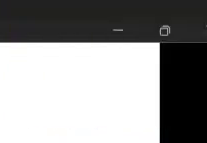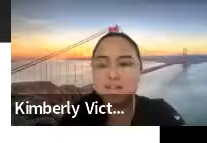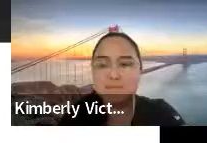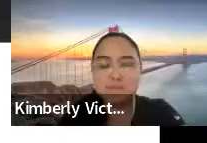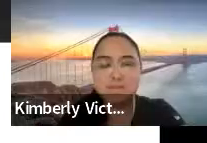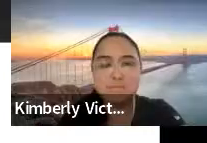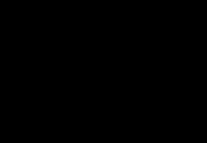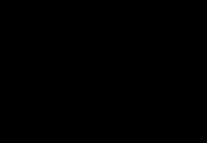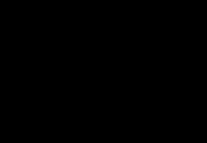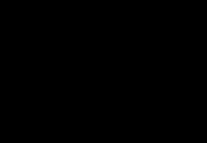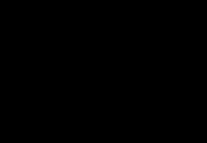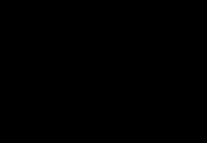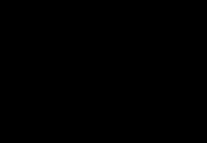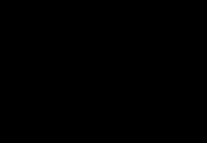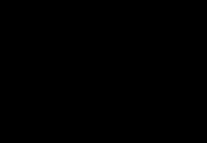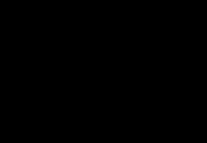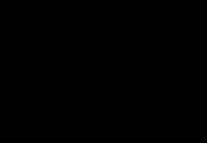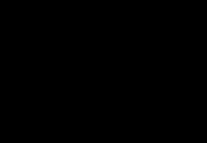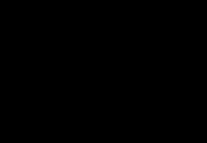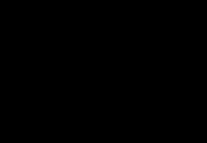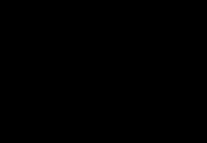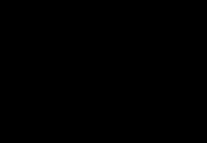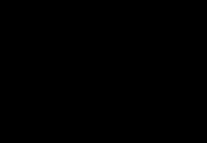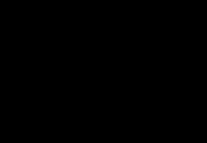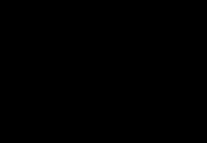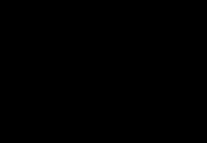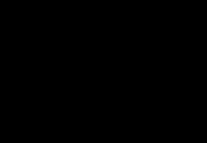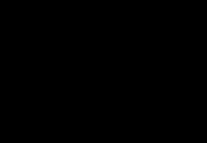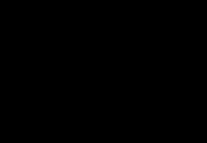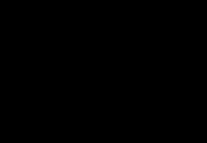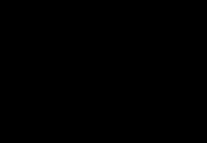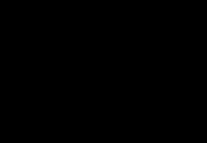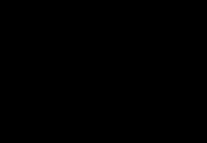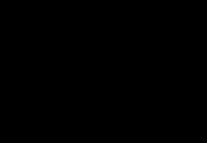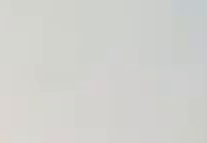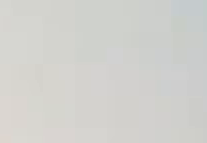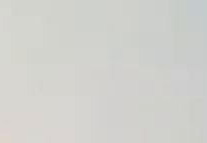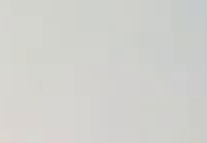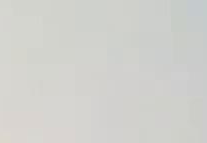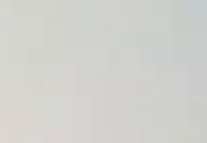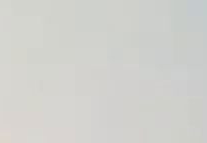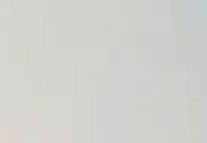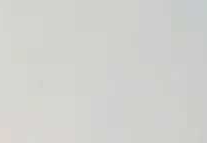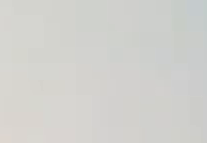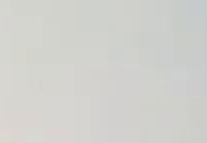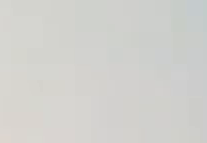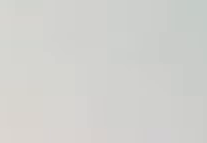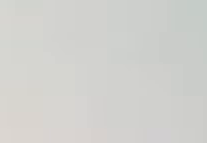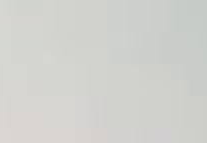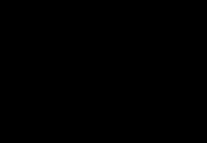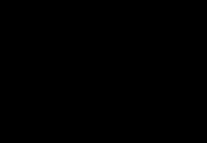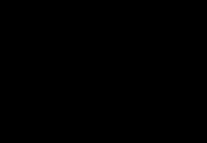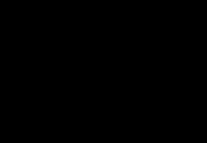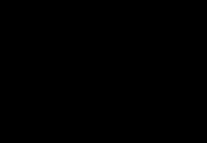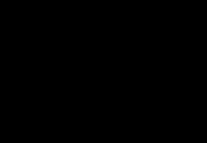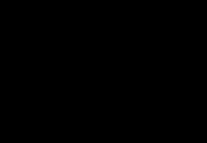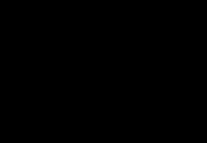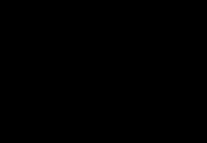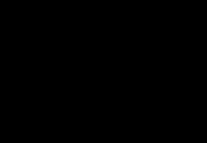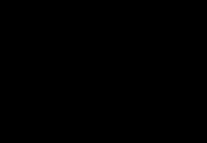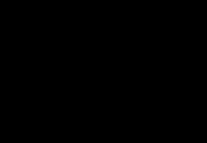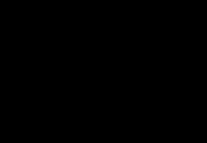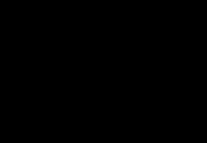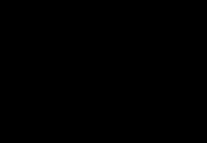Yes. Hi, my name is Kimberly Victorio, and I am representing Eden Church and stepping in for